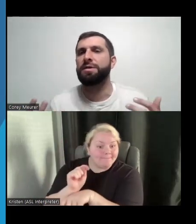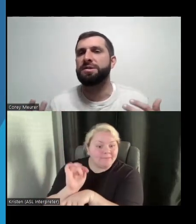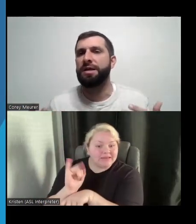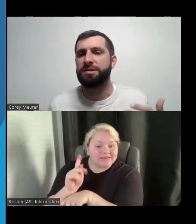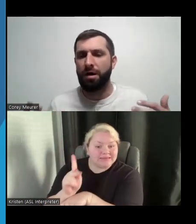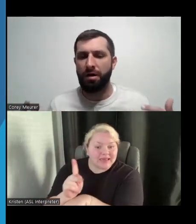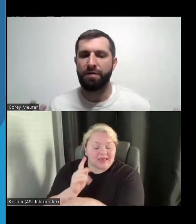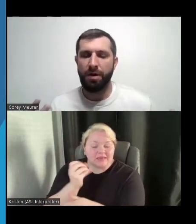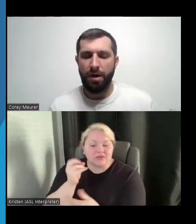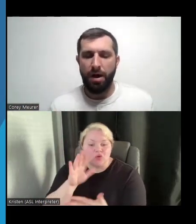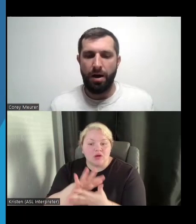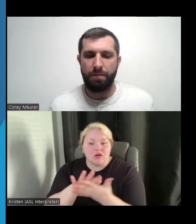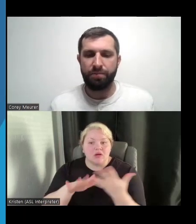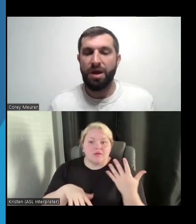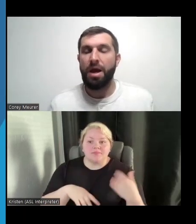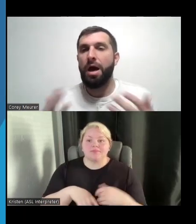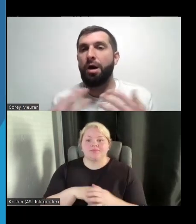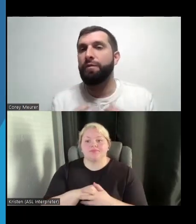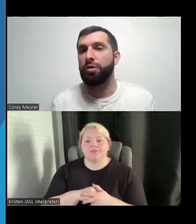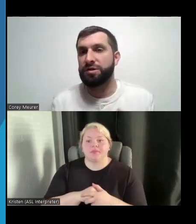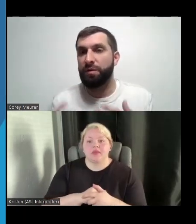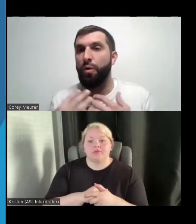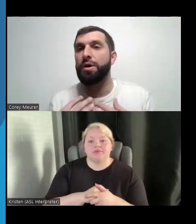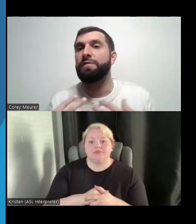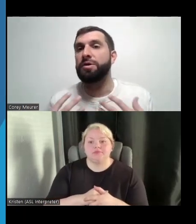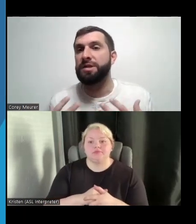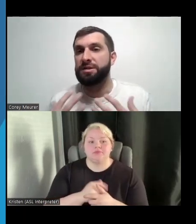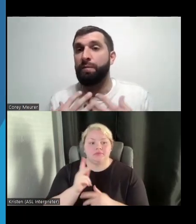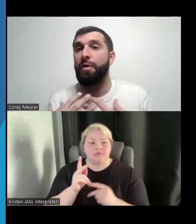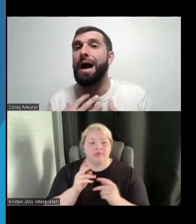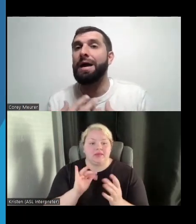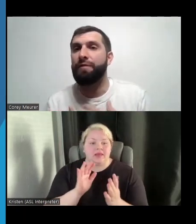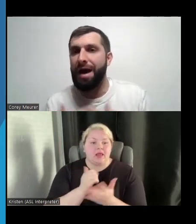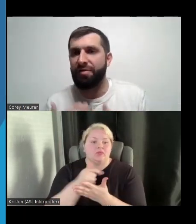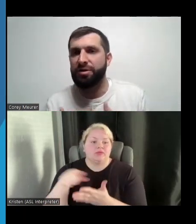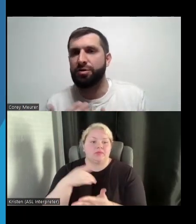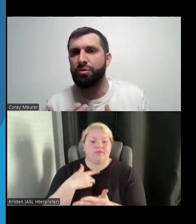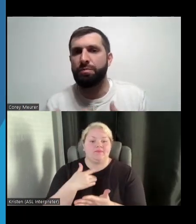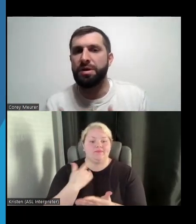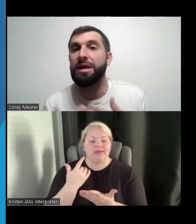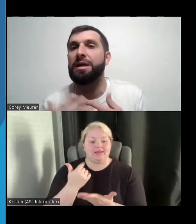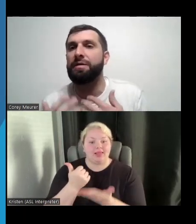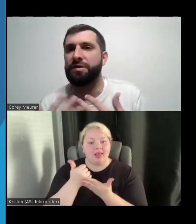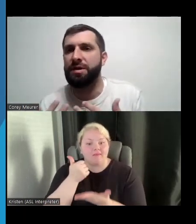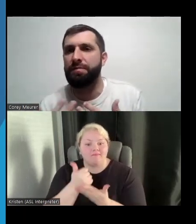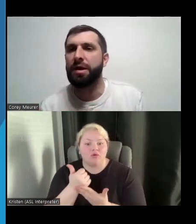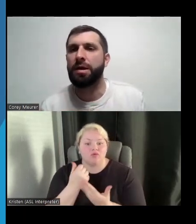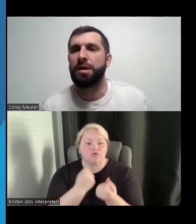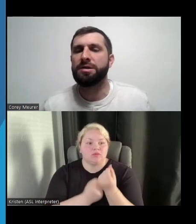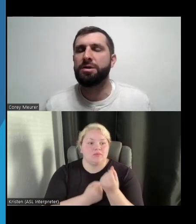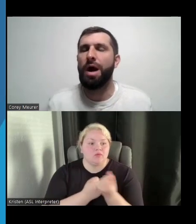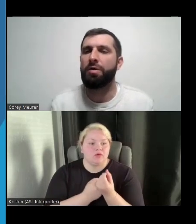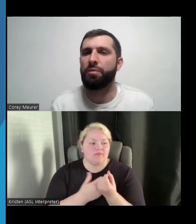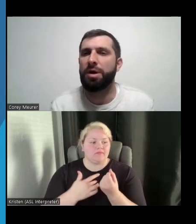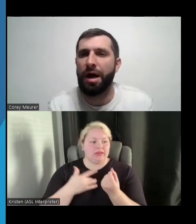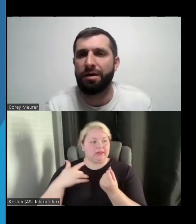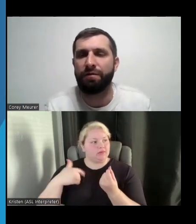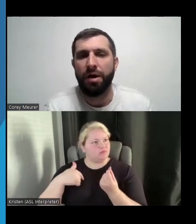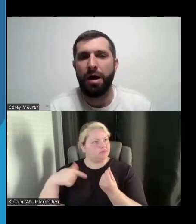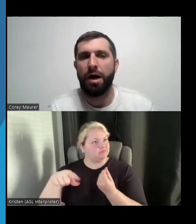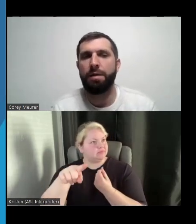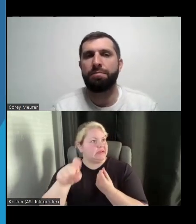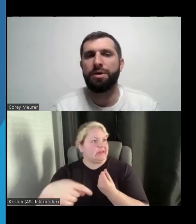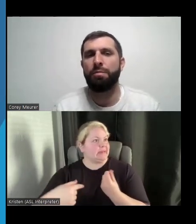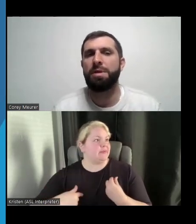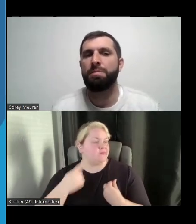individuals can feel a sense of helpful or supportive, or a sense of pride for having to be needed for something. So how can we kind